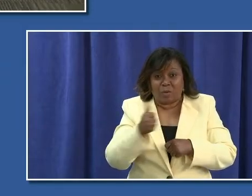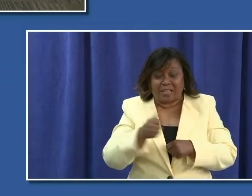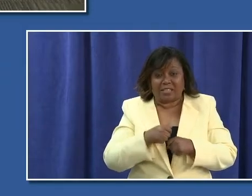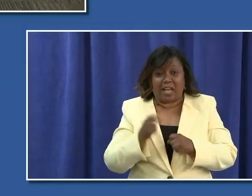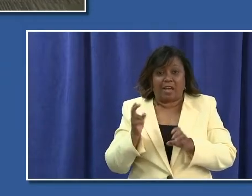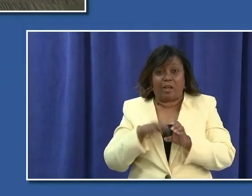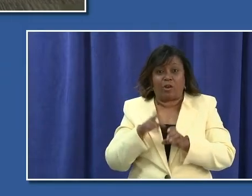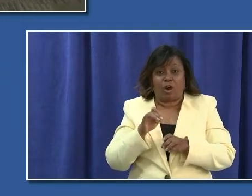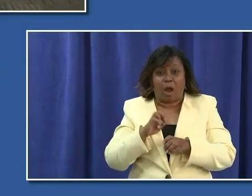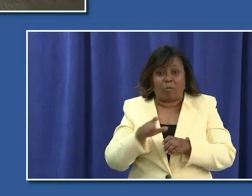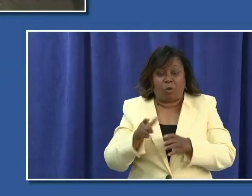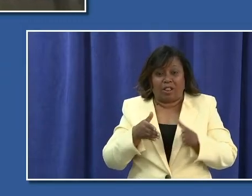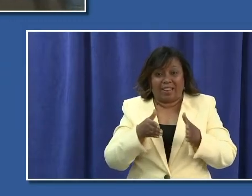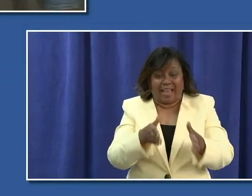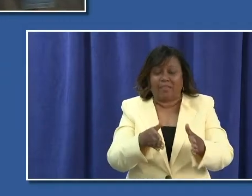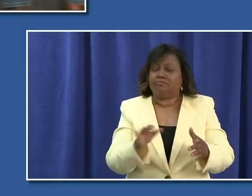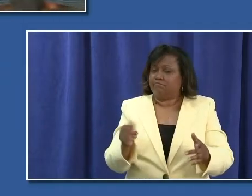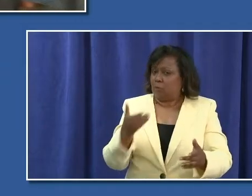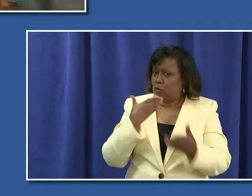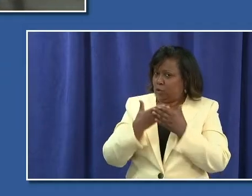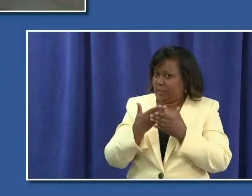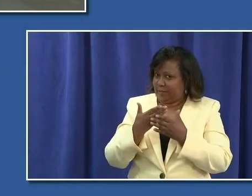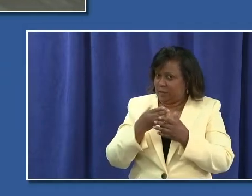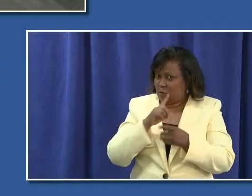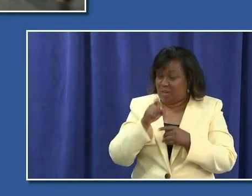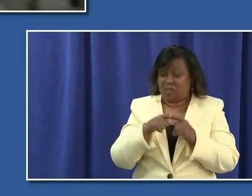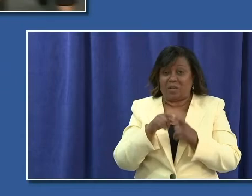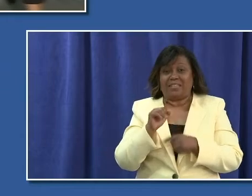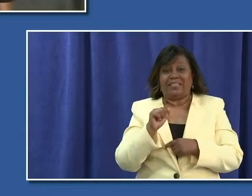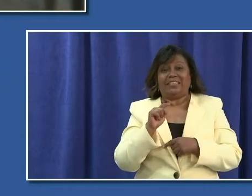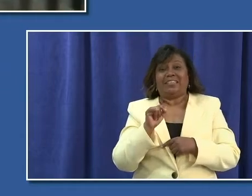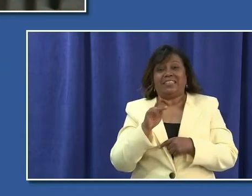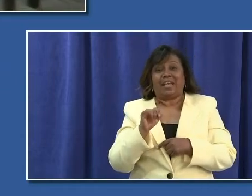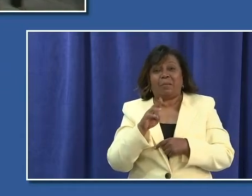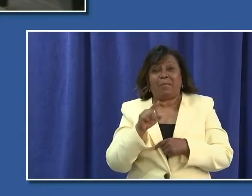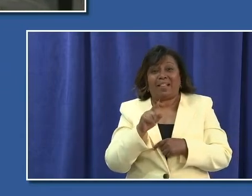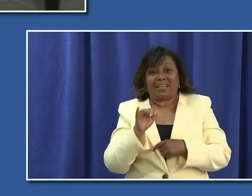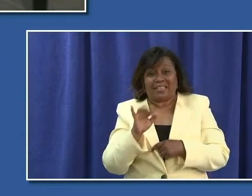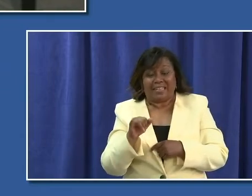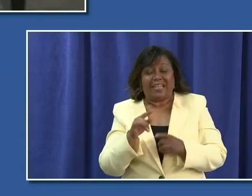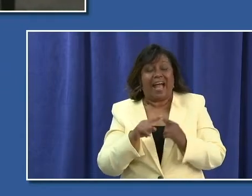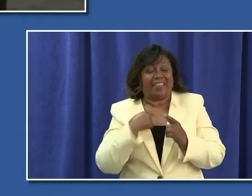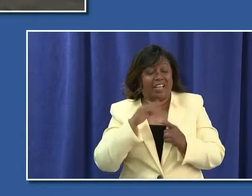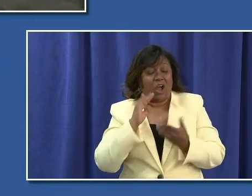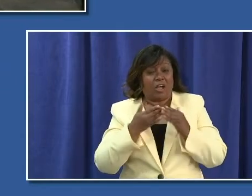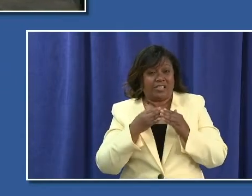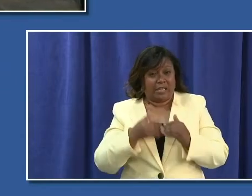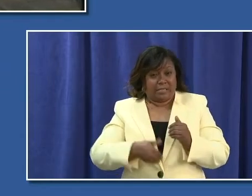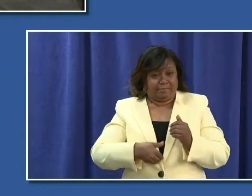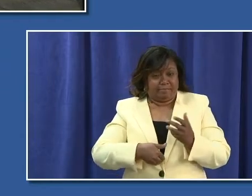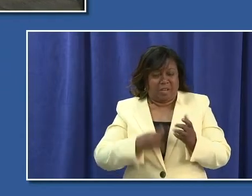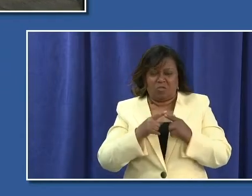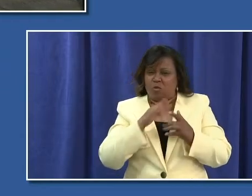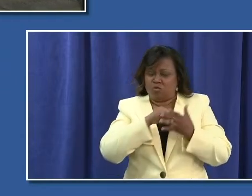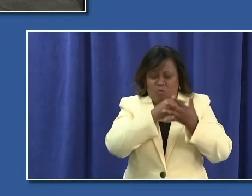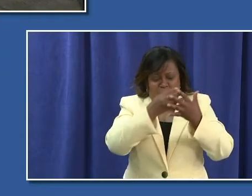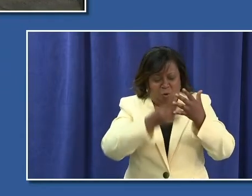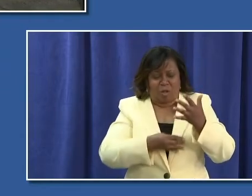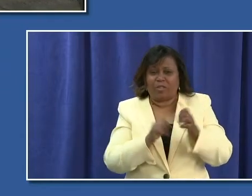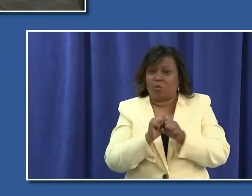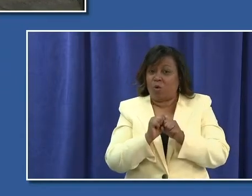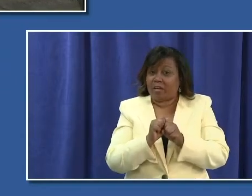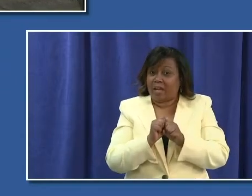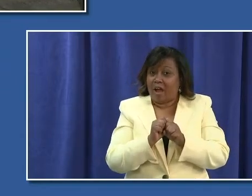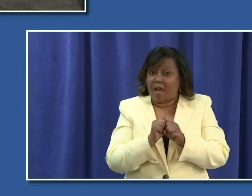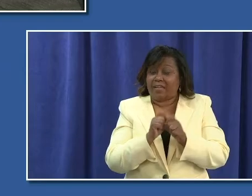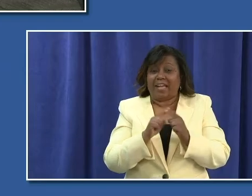carpool lanes? Another great question on sustainability, and I think I'm glad for these because I think it's where our city's consciousness is, and those are all things that we're working